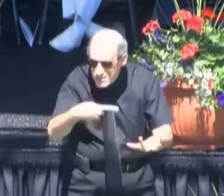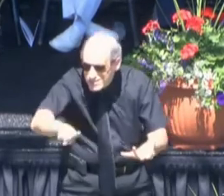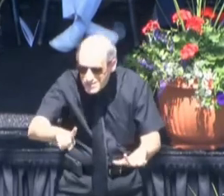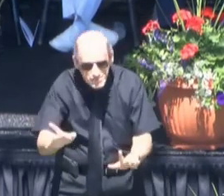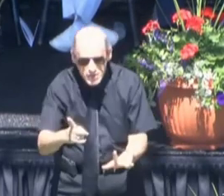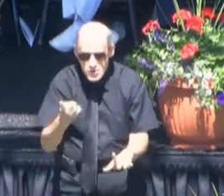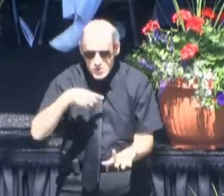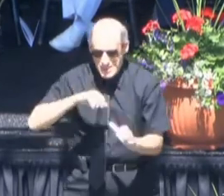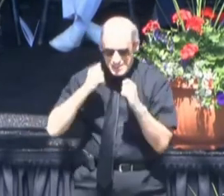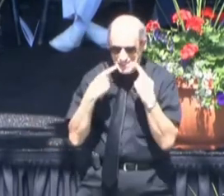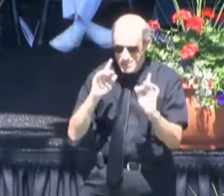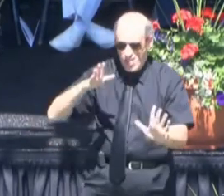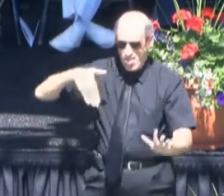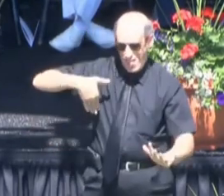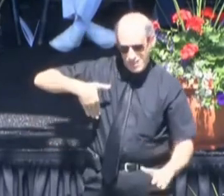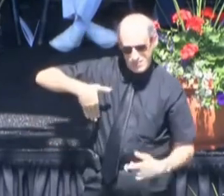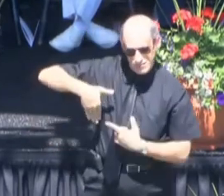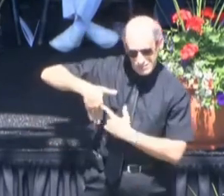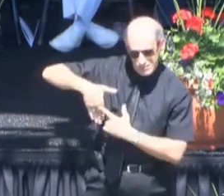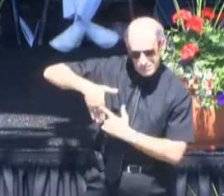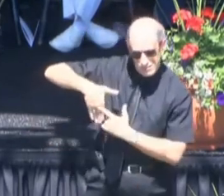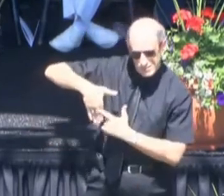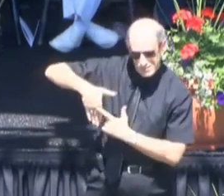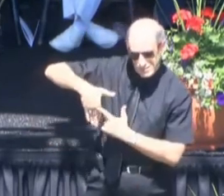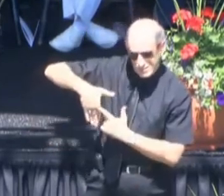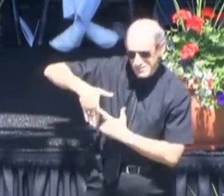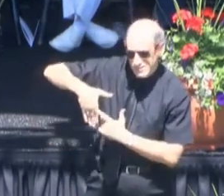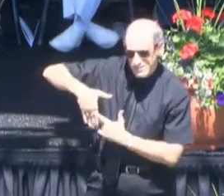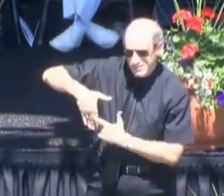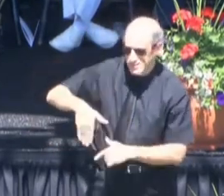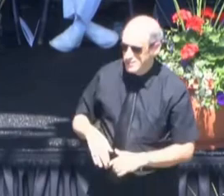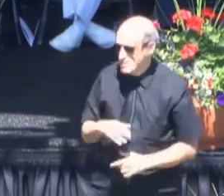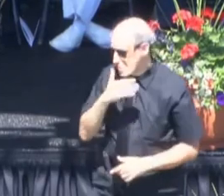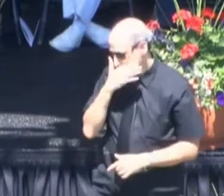We are not successful yet.